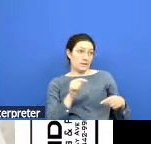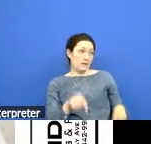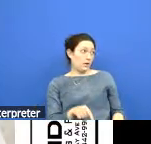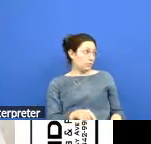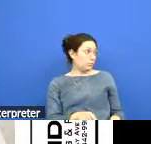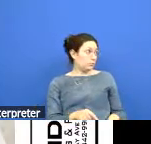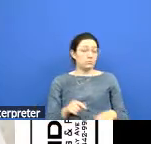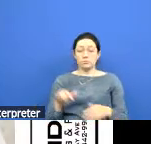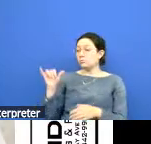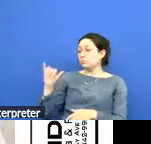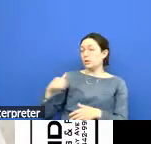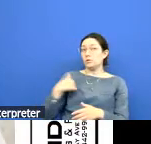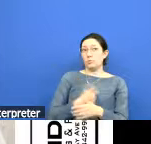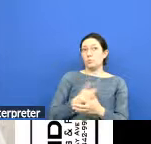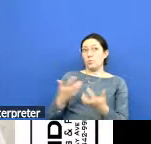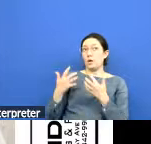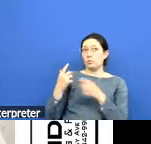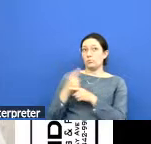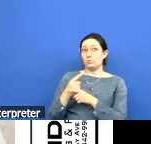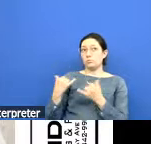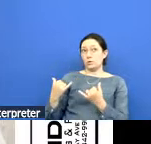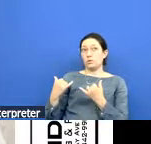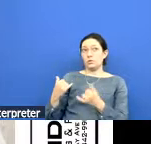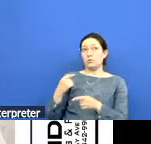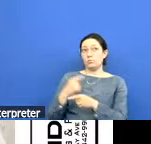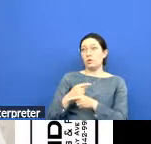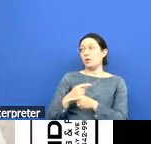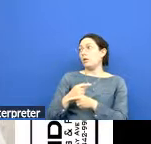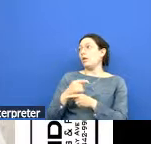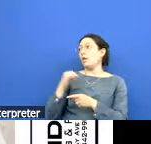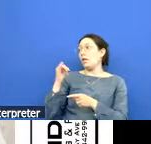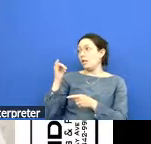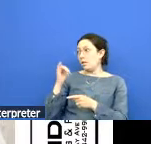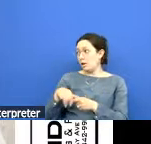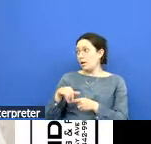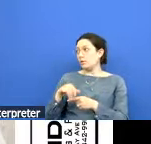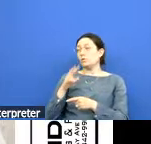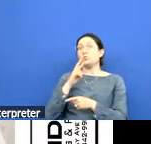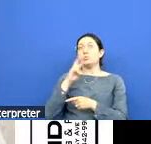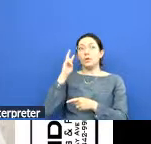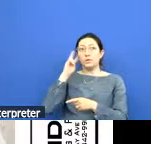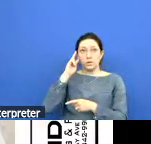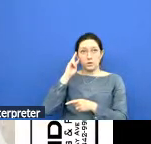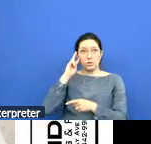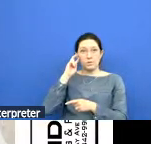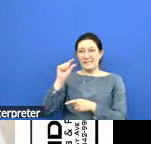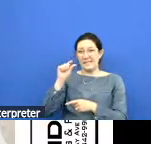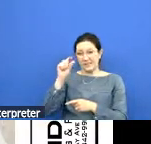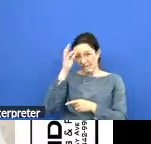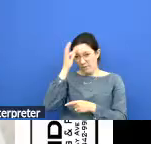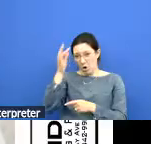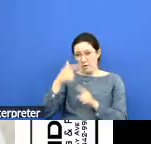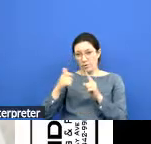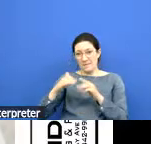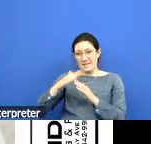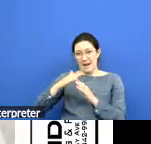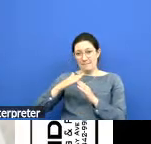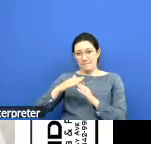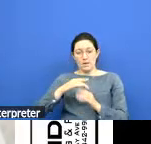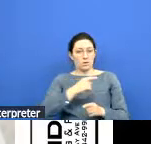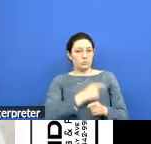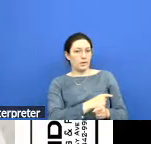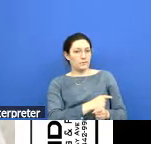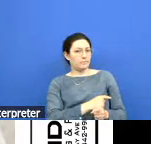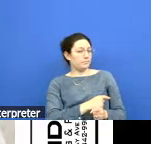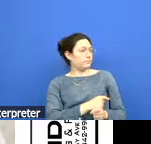have to slow it down because right now, 2 days ago, it was this far from the top. Yeah. Well,